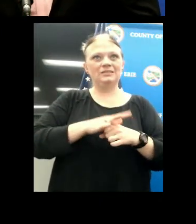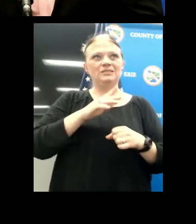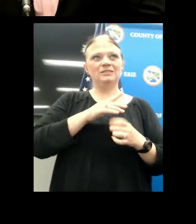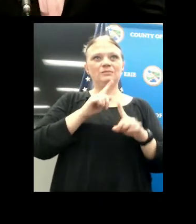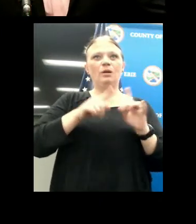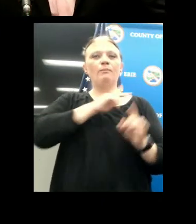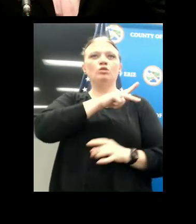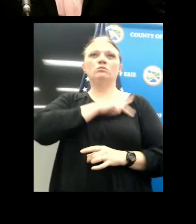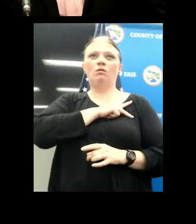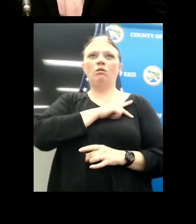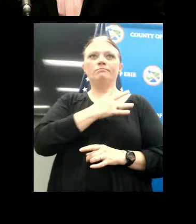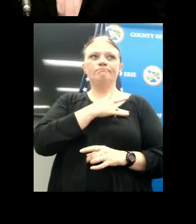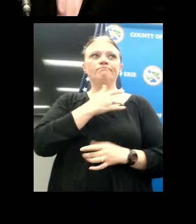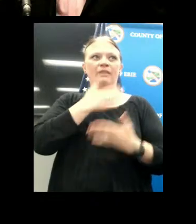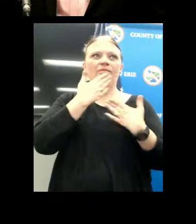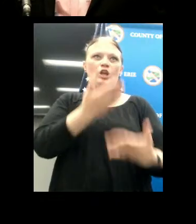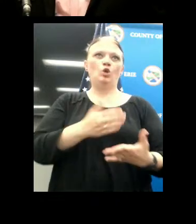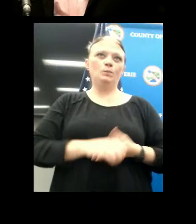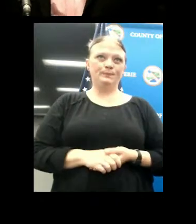to personally thank them as well.